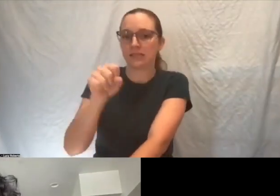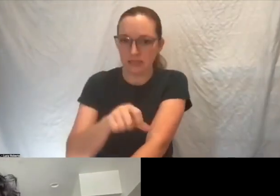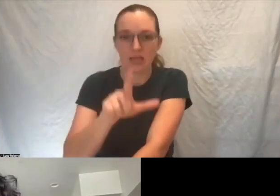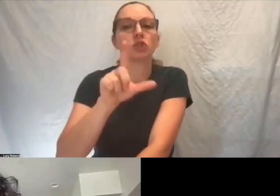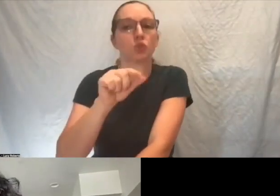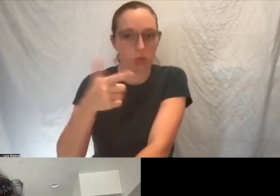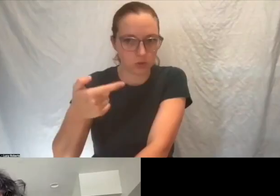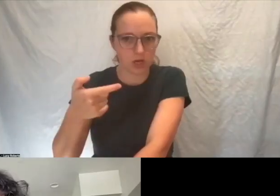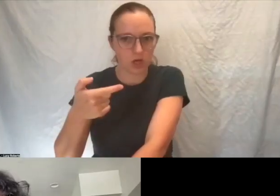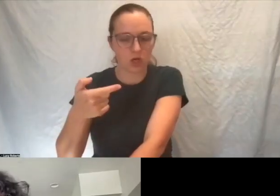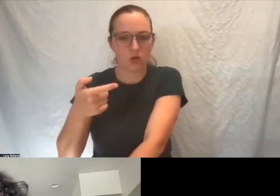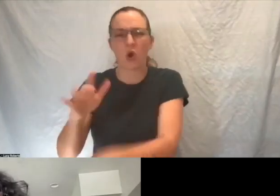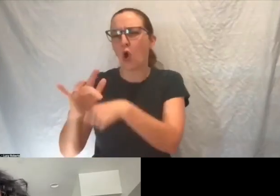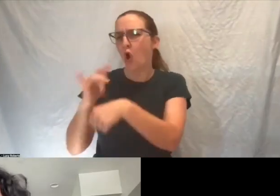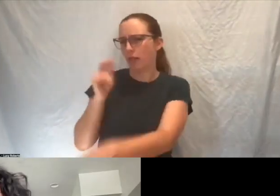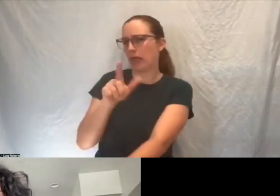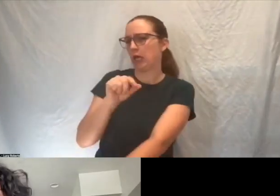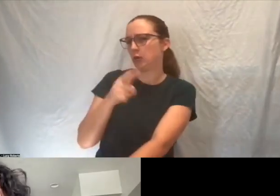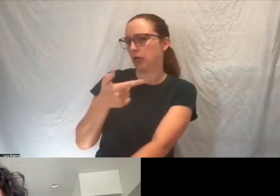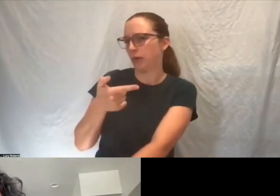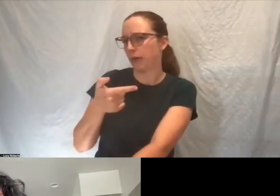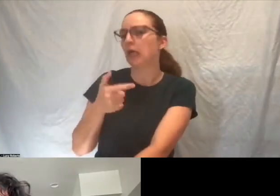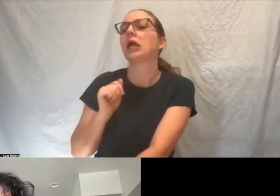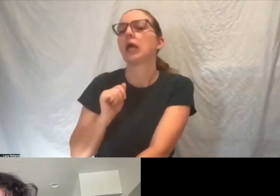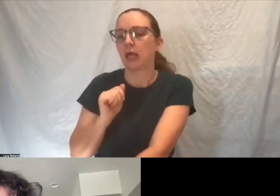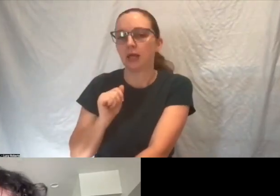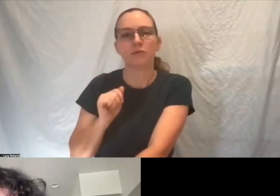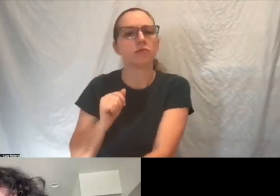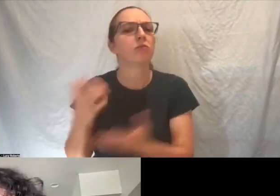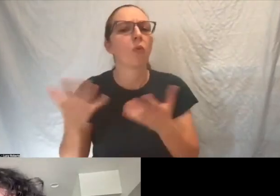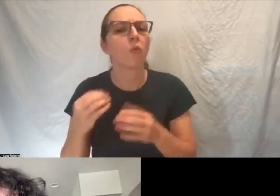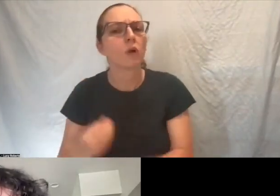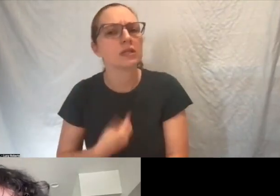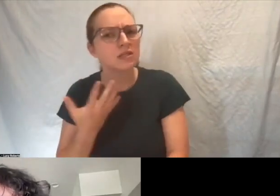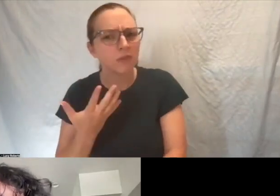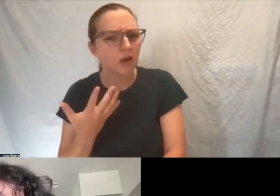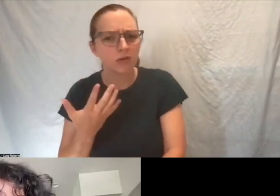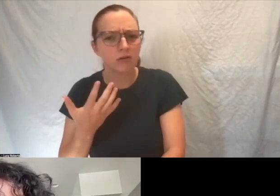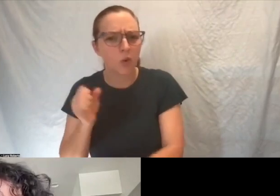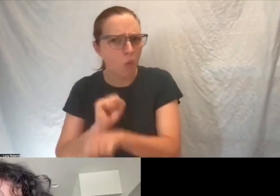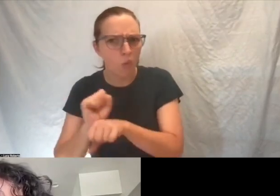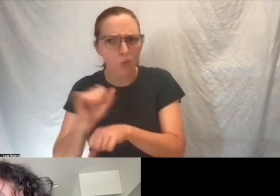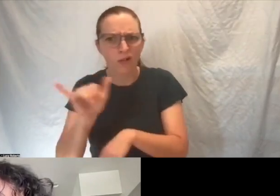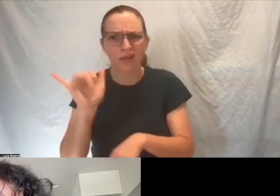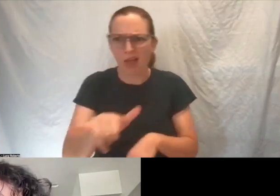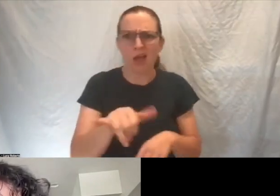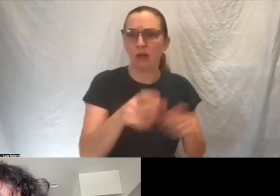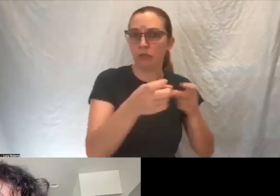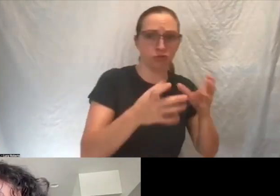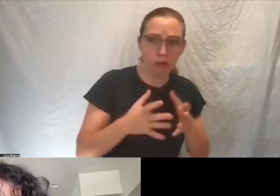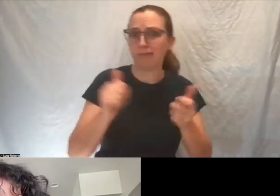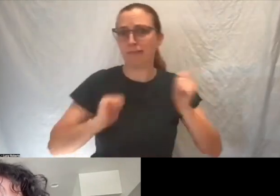was like earlier in 2021, I want to say. What inspired you to do all of it? I mean, direct, act,